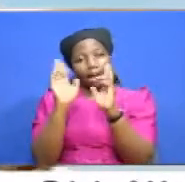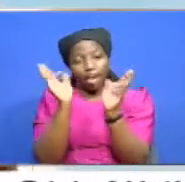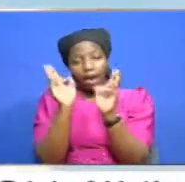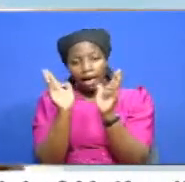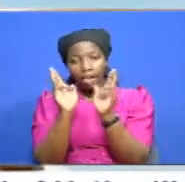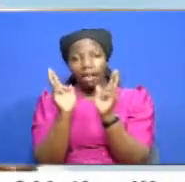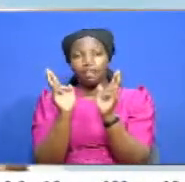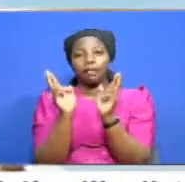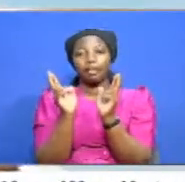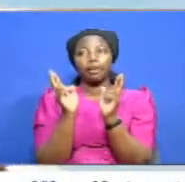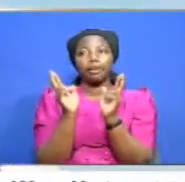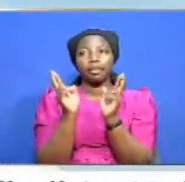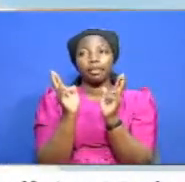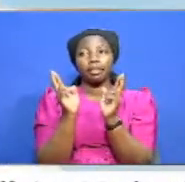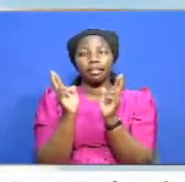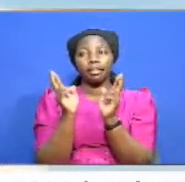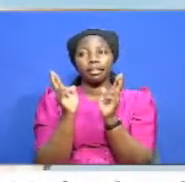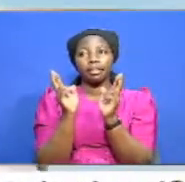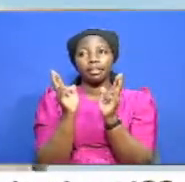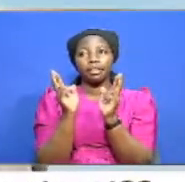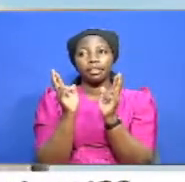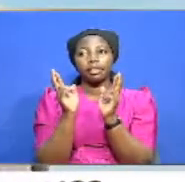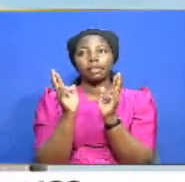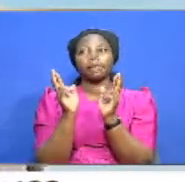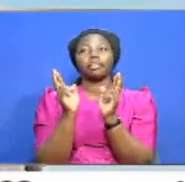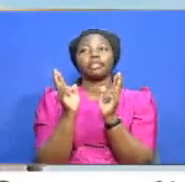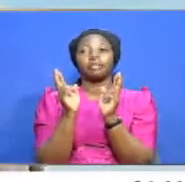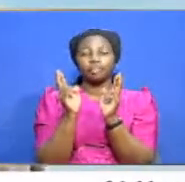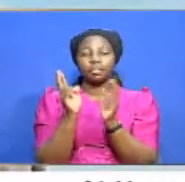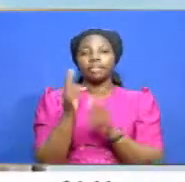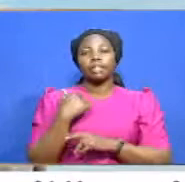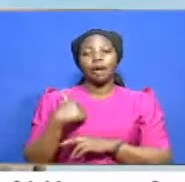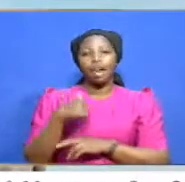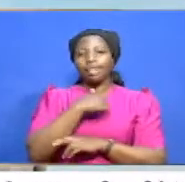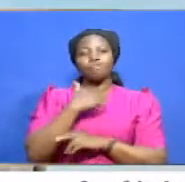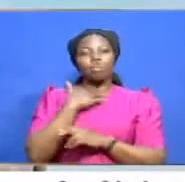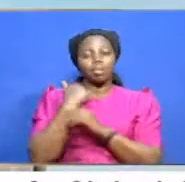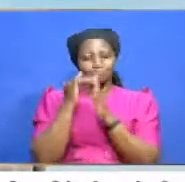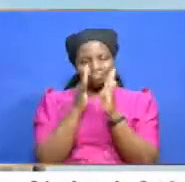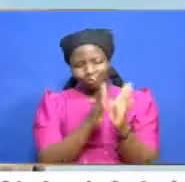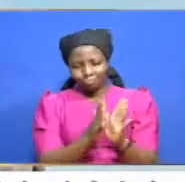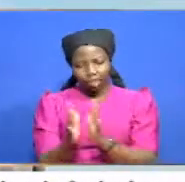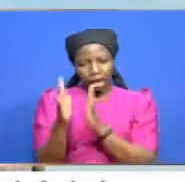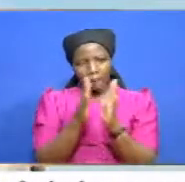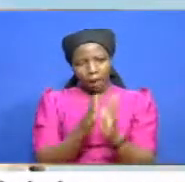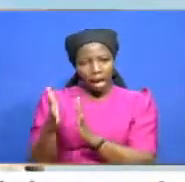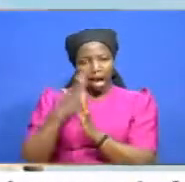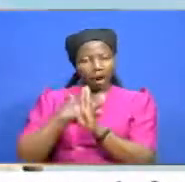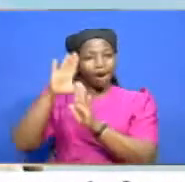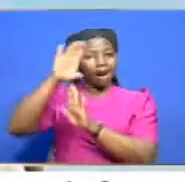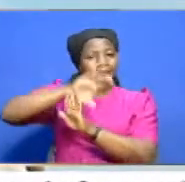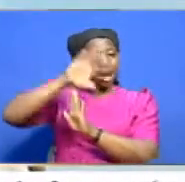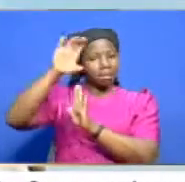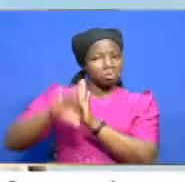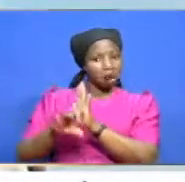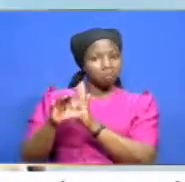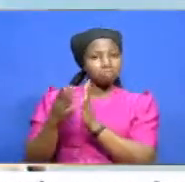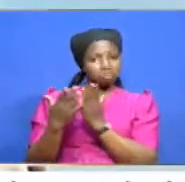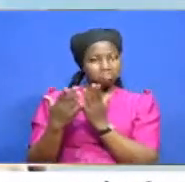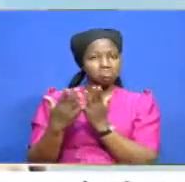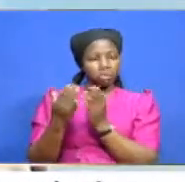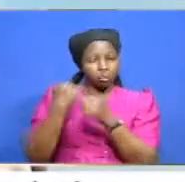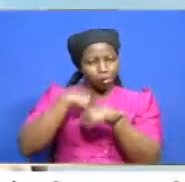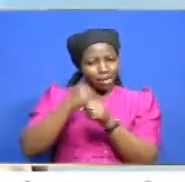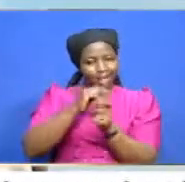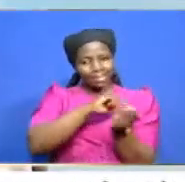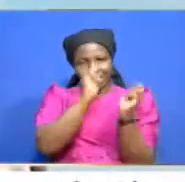stomach most things was to reorganize our curriculum, to make transition as it is happening elsewhere.